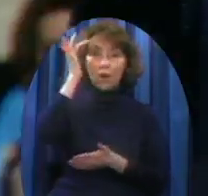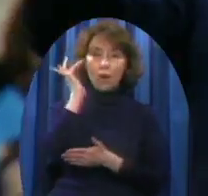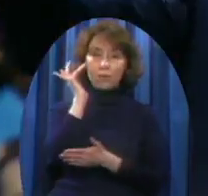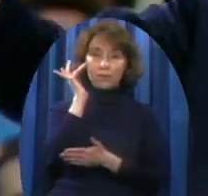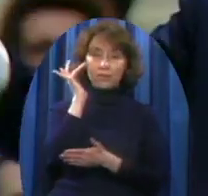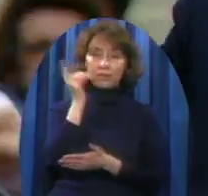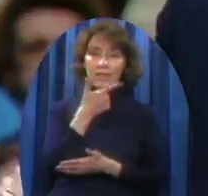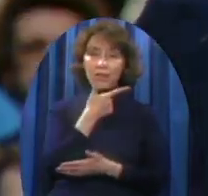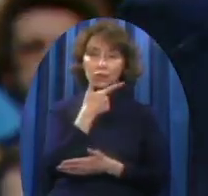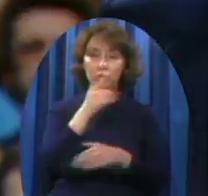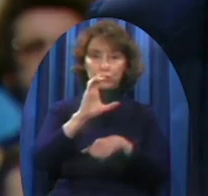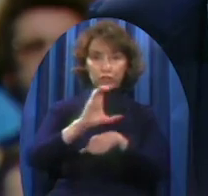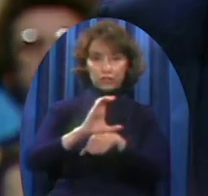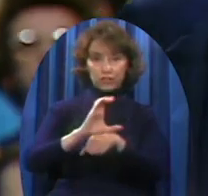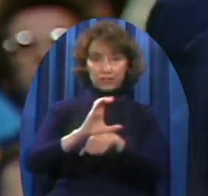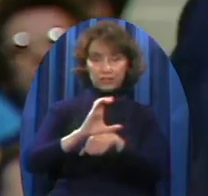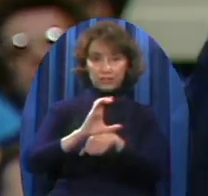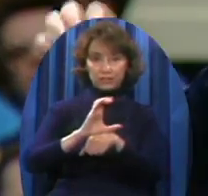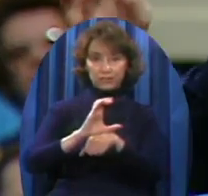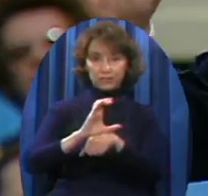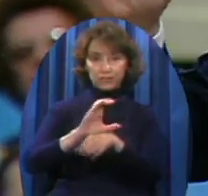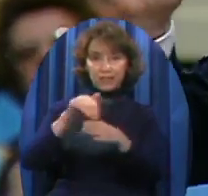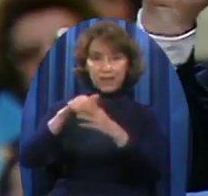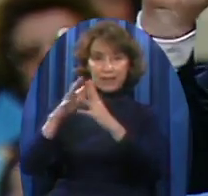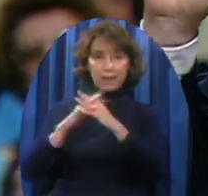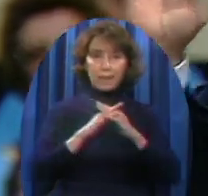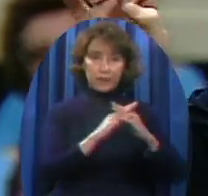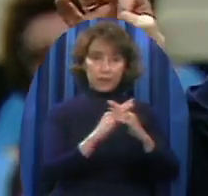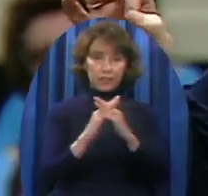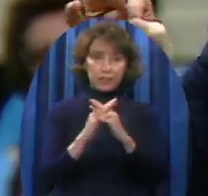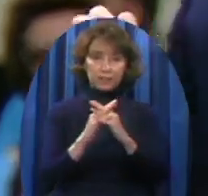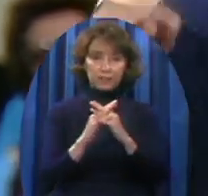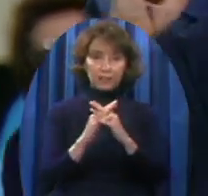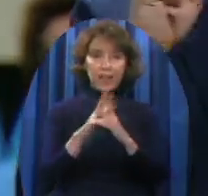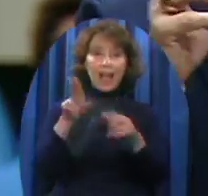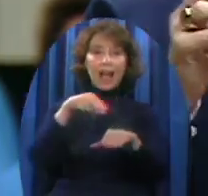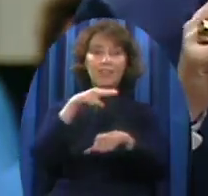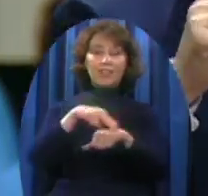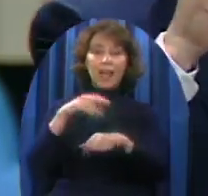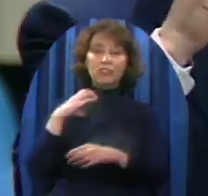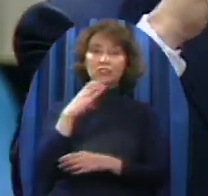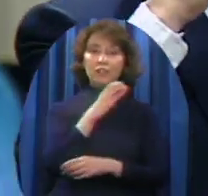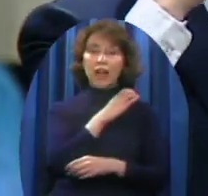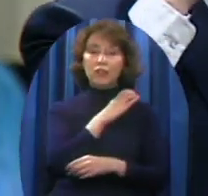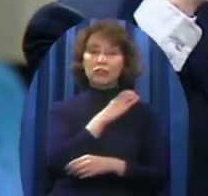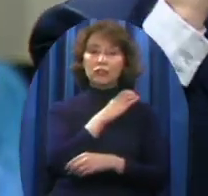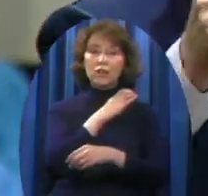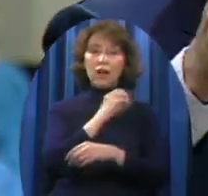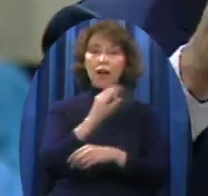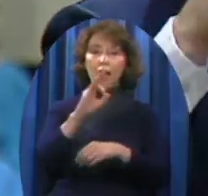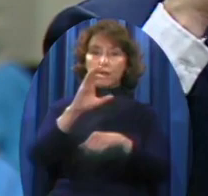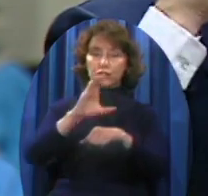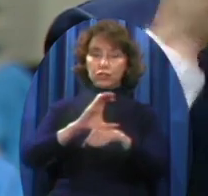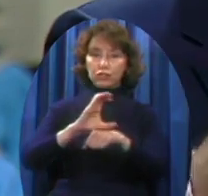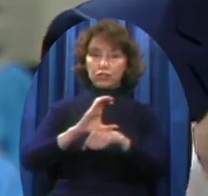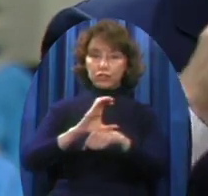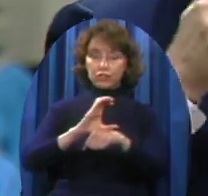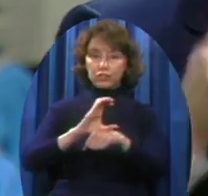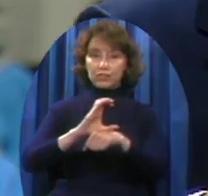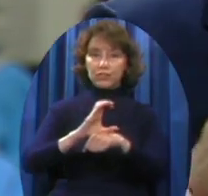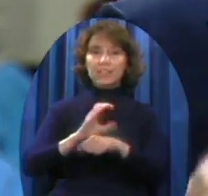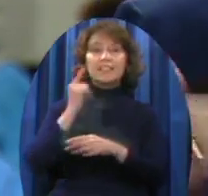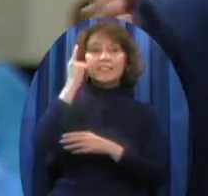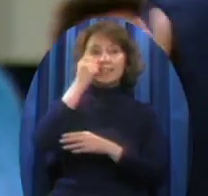They're around various places. And they're considering, at least they've applied for acceptance into the